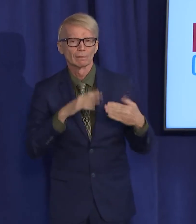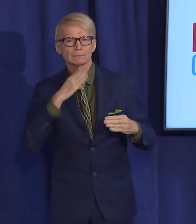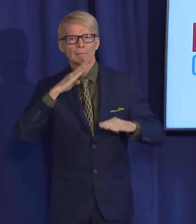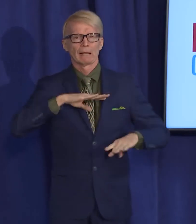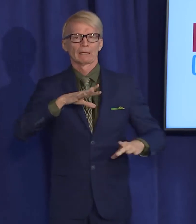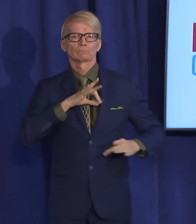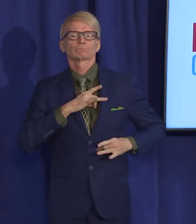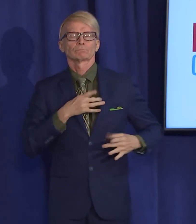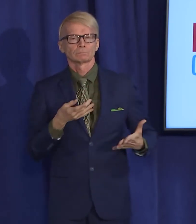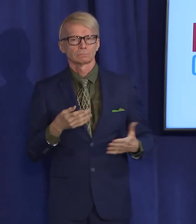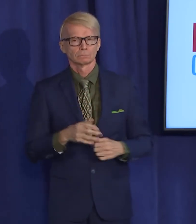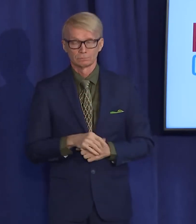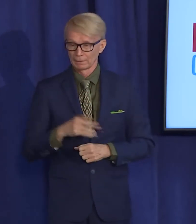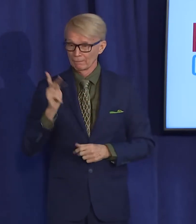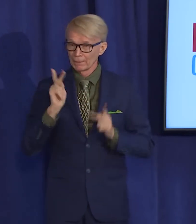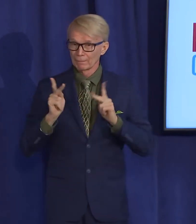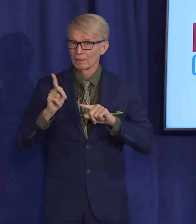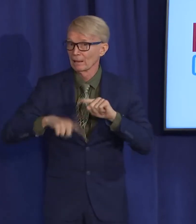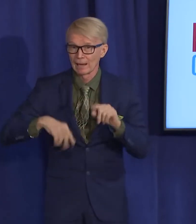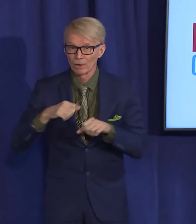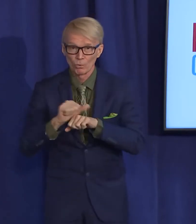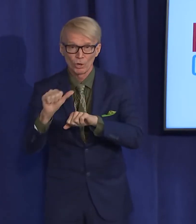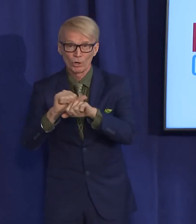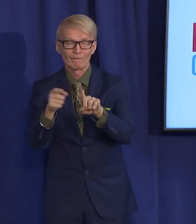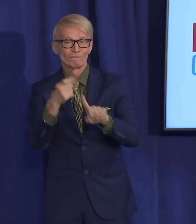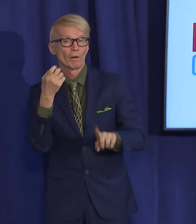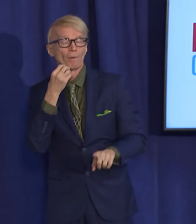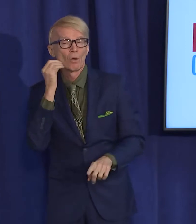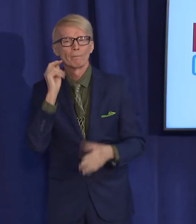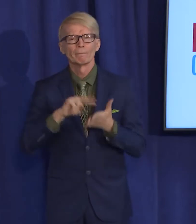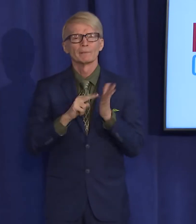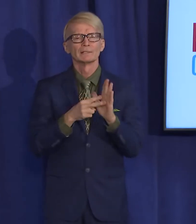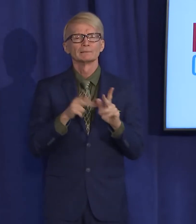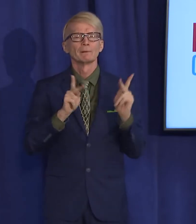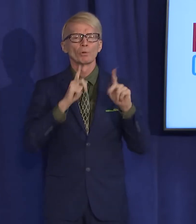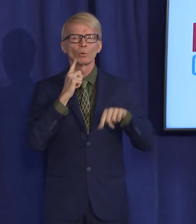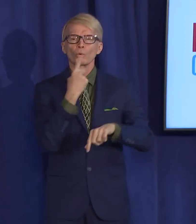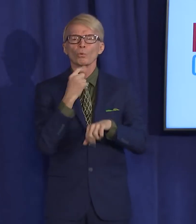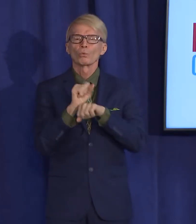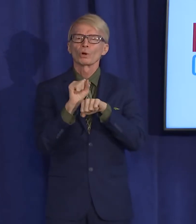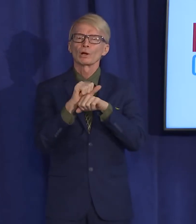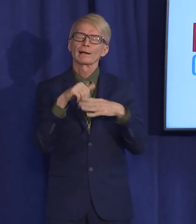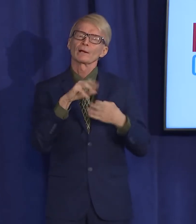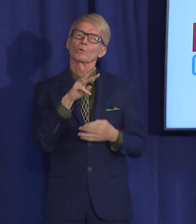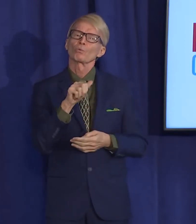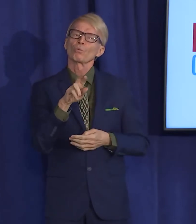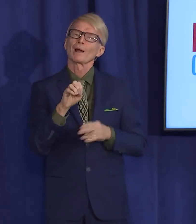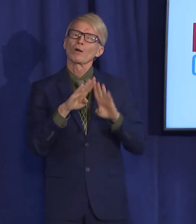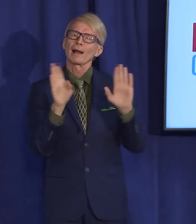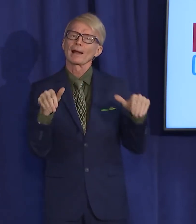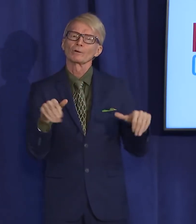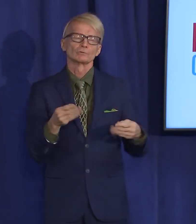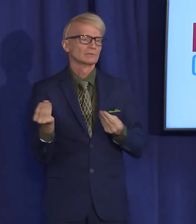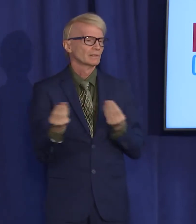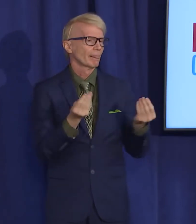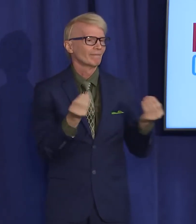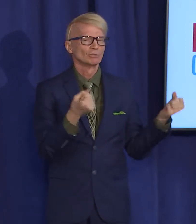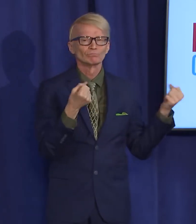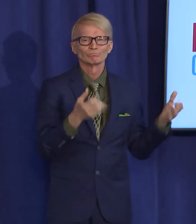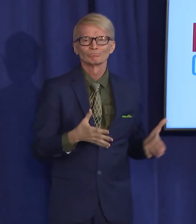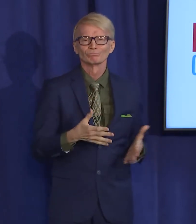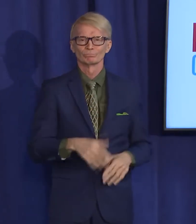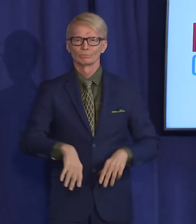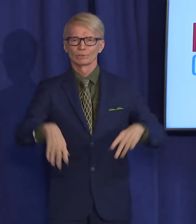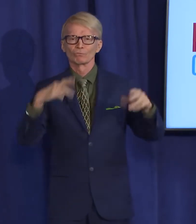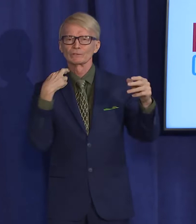with a focus on those who can't work from home. So as you heard, that includes warehouse and delivery workers, restaurant and hotel workers, people who cut hair and